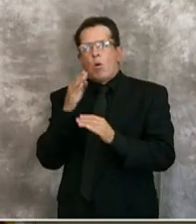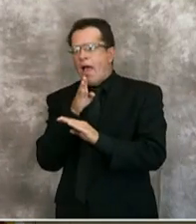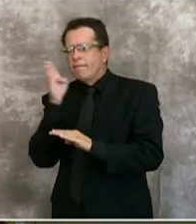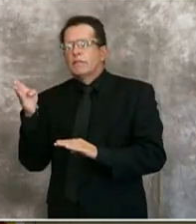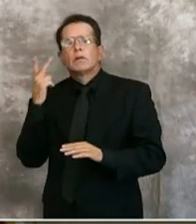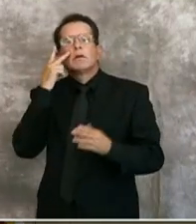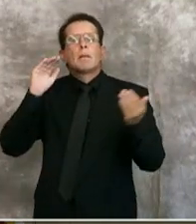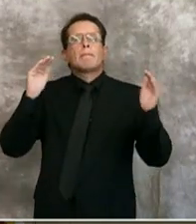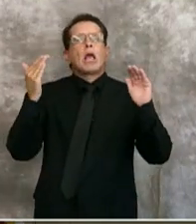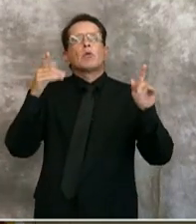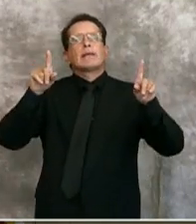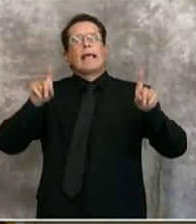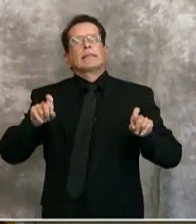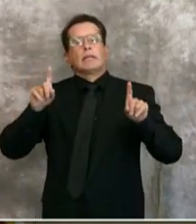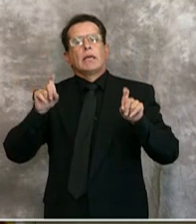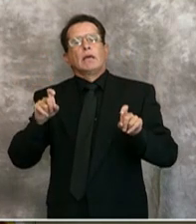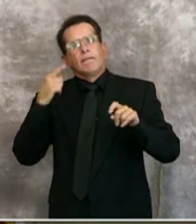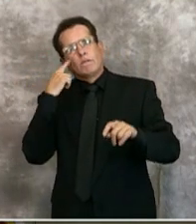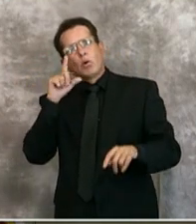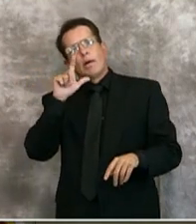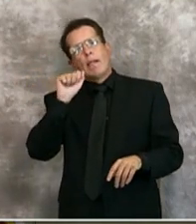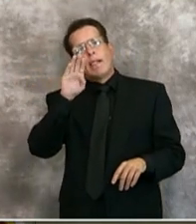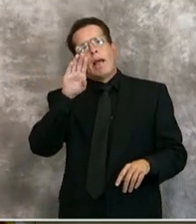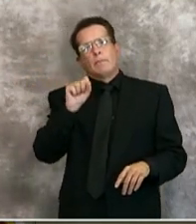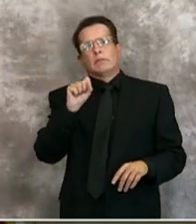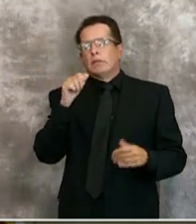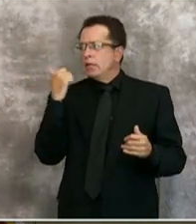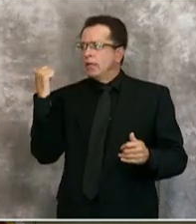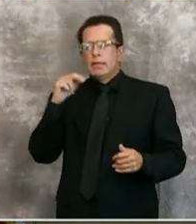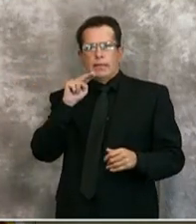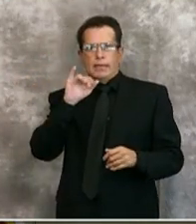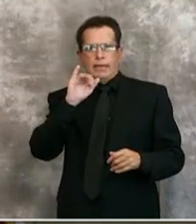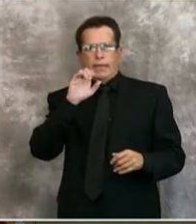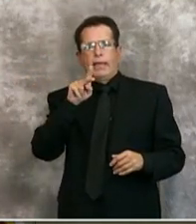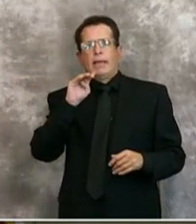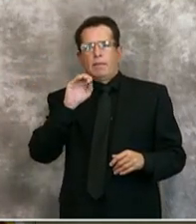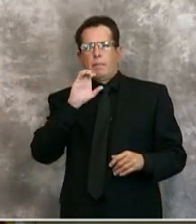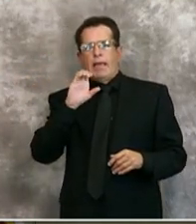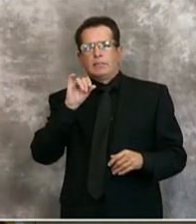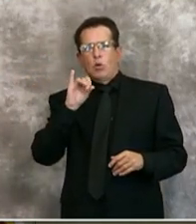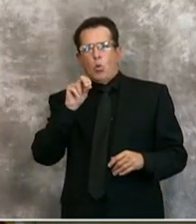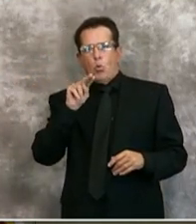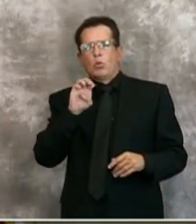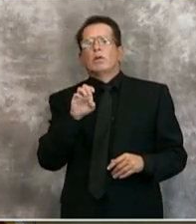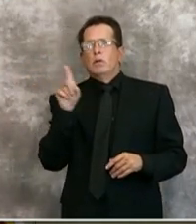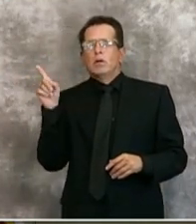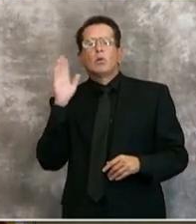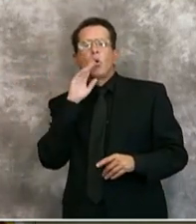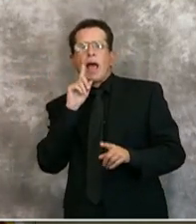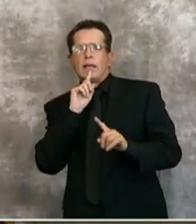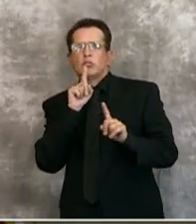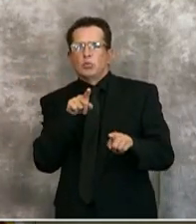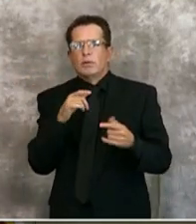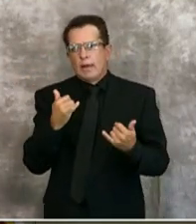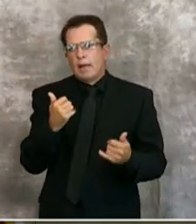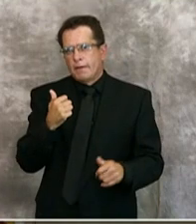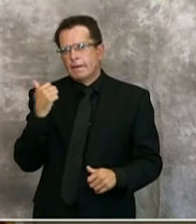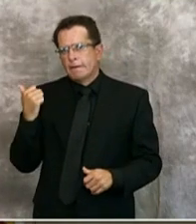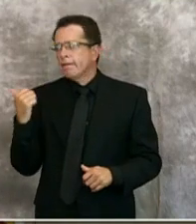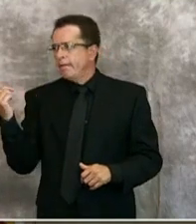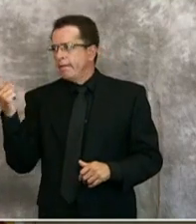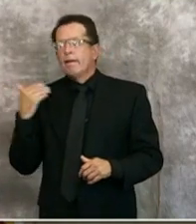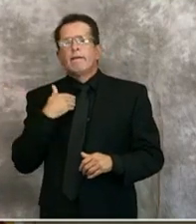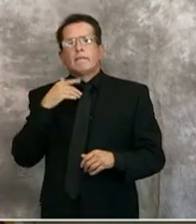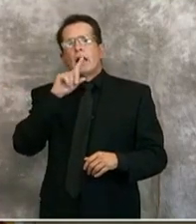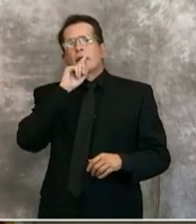Mascione, our Director of Health and Human Services, and our T3 czar is going to respond to that question. And this one is